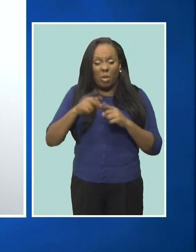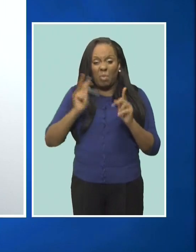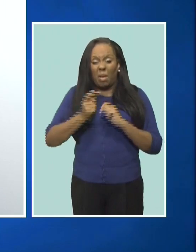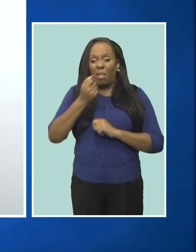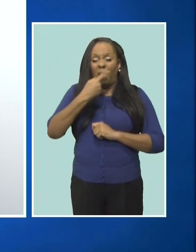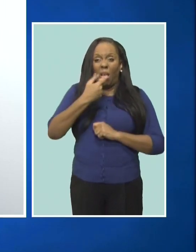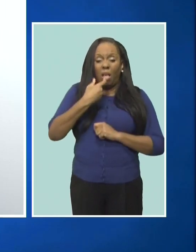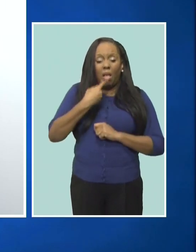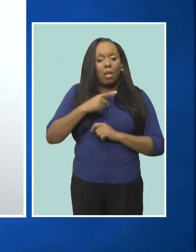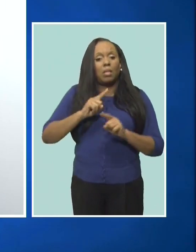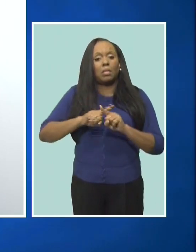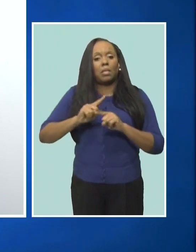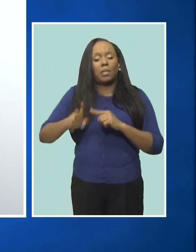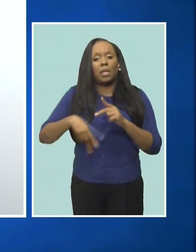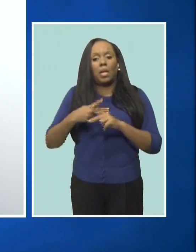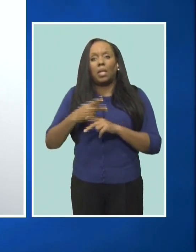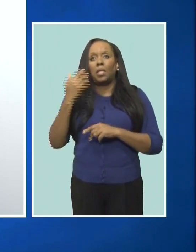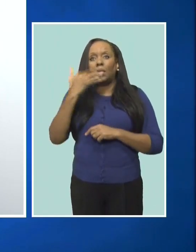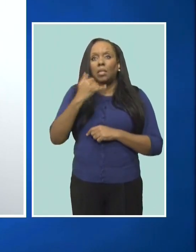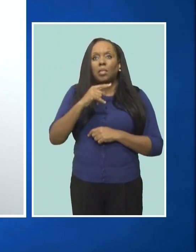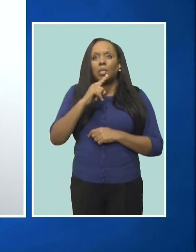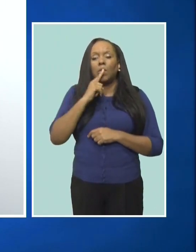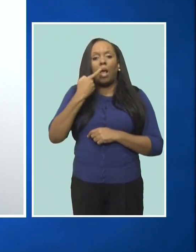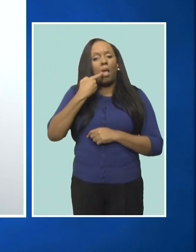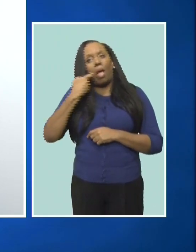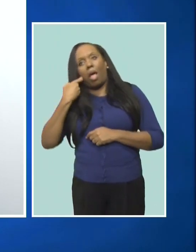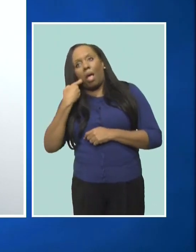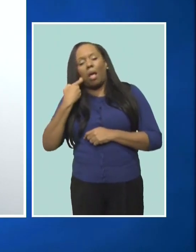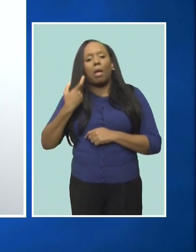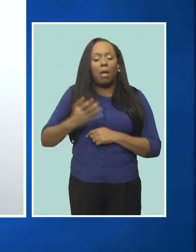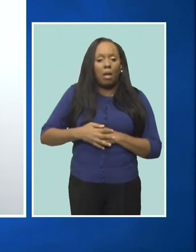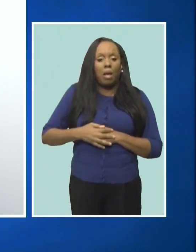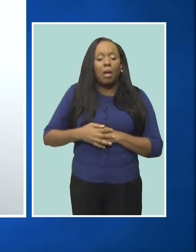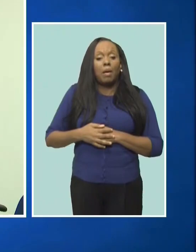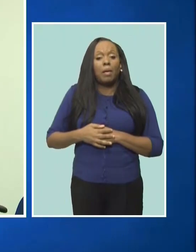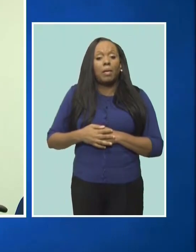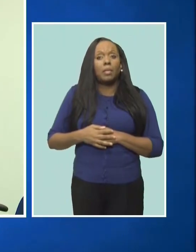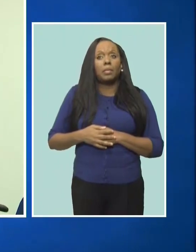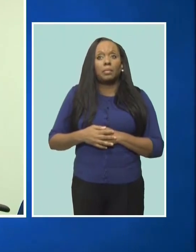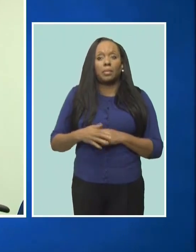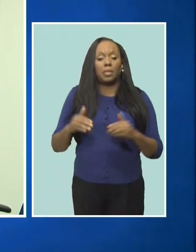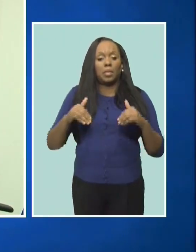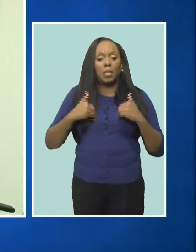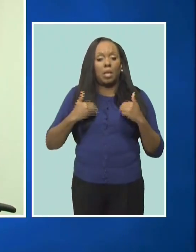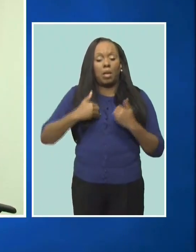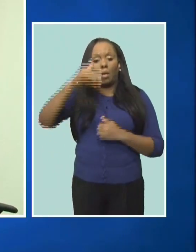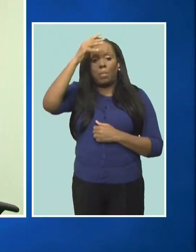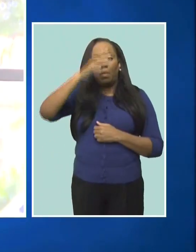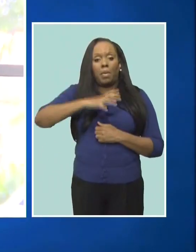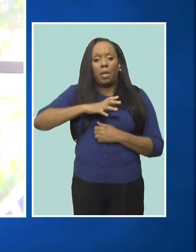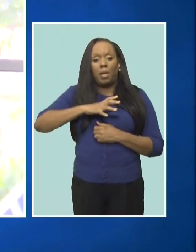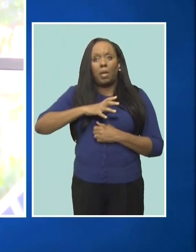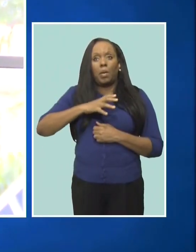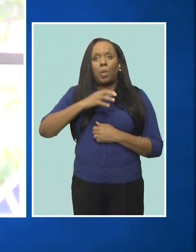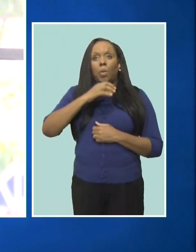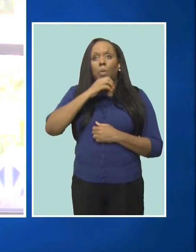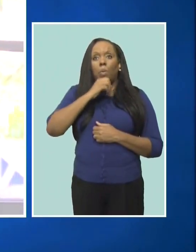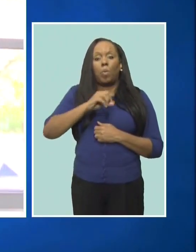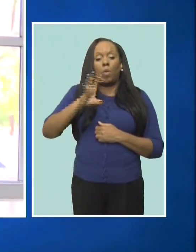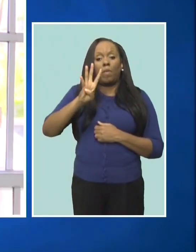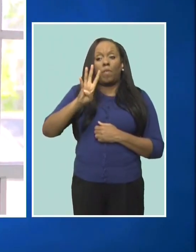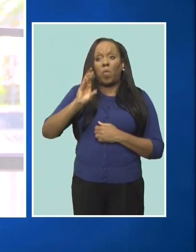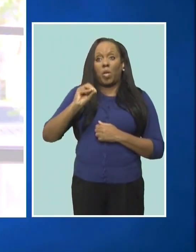non-traditional substances are vast and they're highly addictive. So Mr. Wickham says young males under age 40 are going to